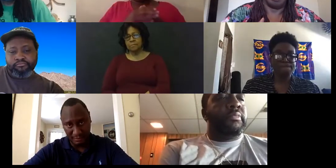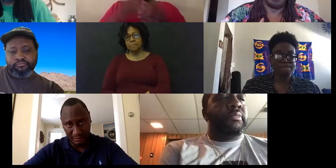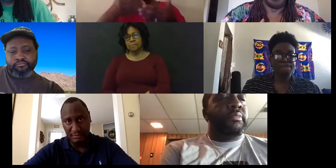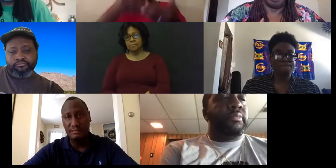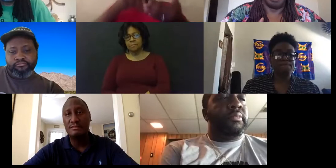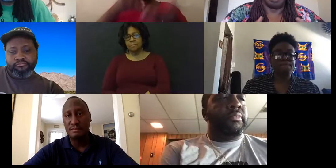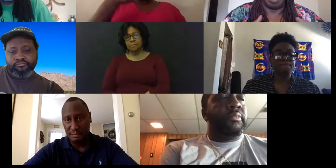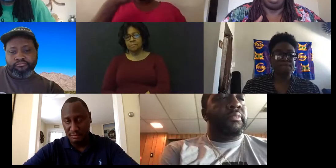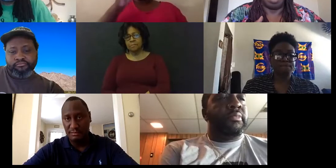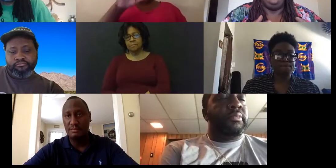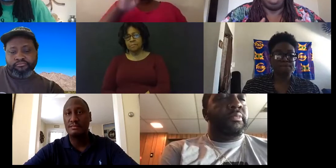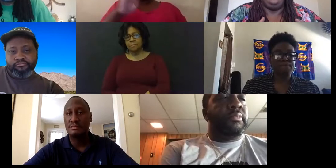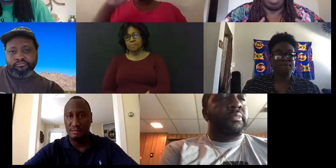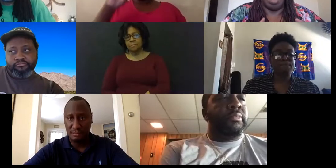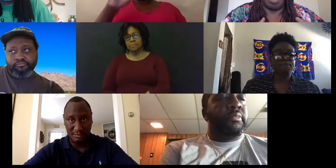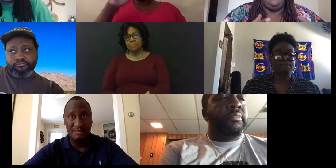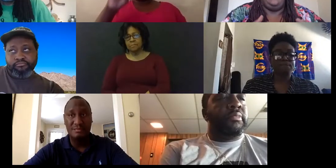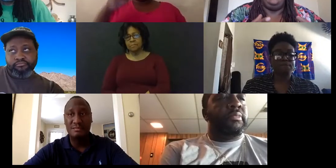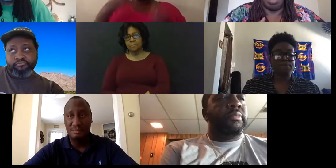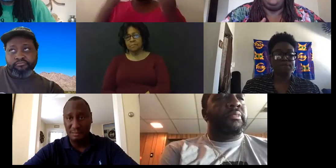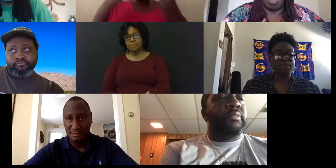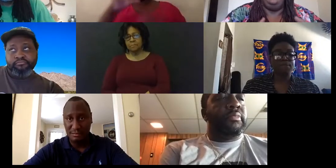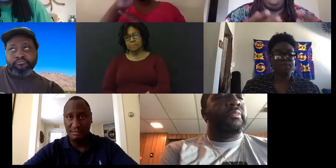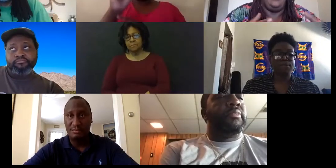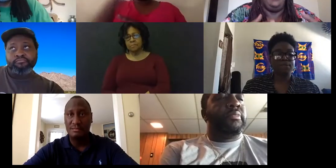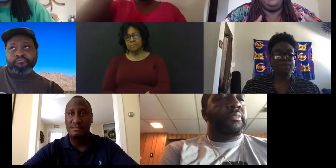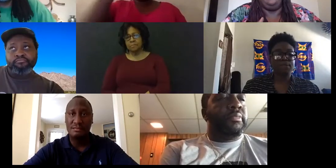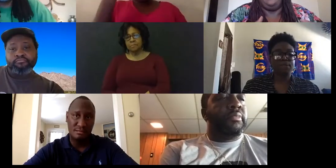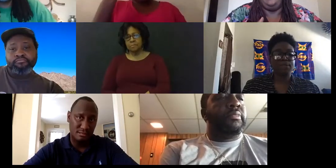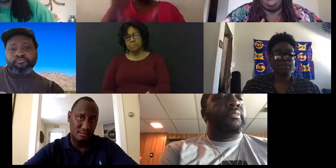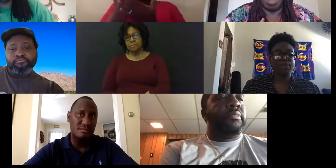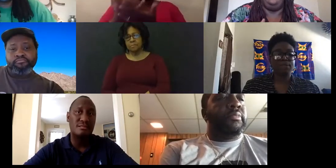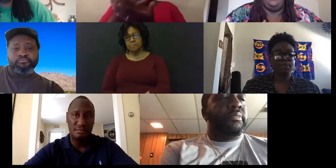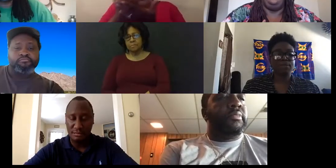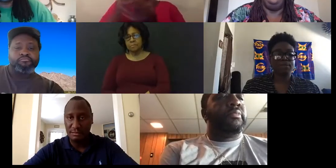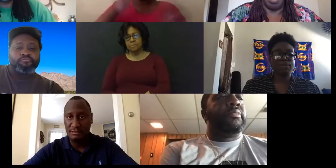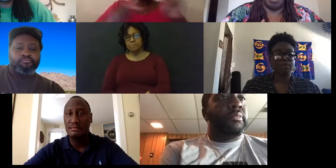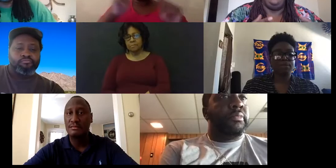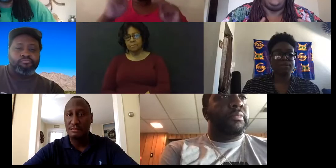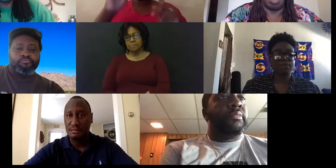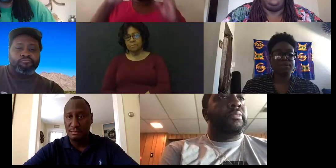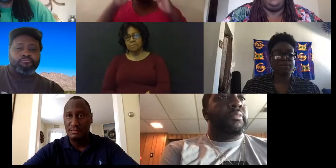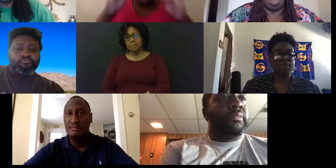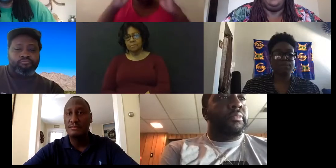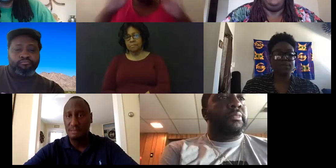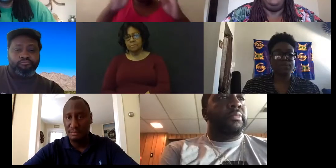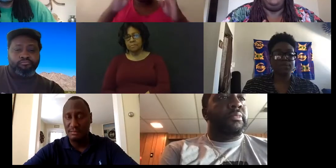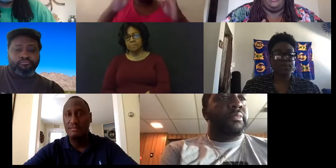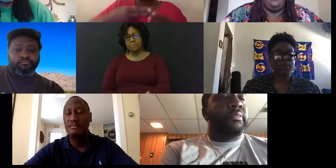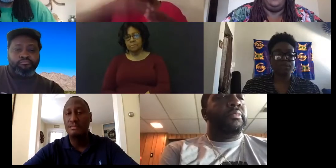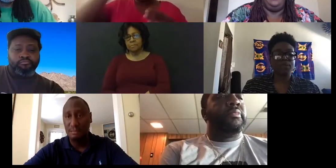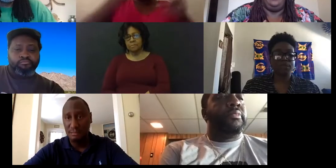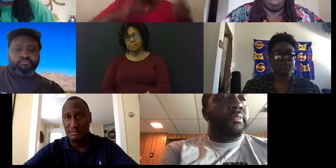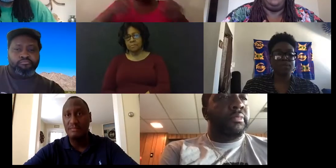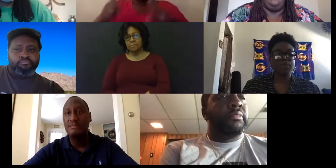Floyd, there was a lot of disabled people, Black disabled people, begging people to pay attention to the fact of the high occurrence of